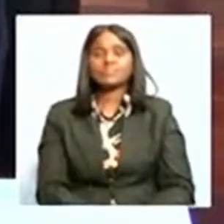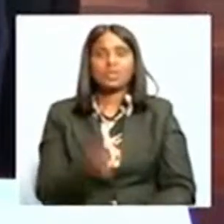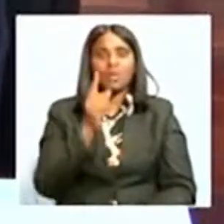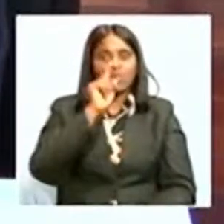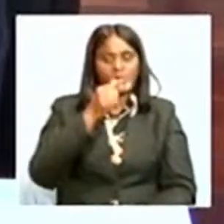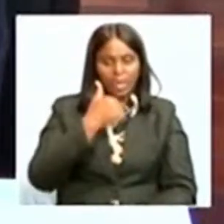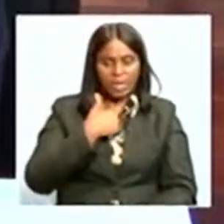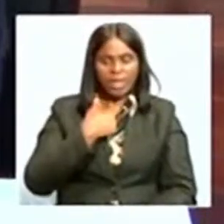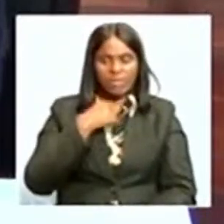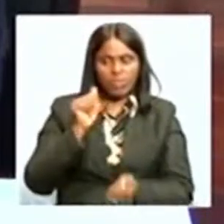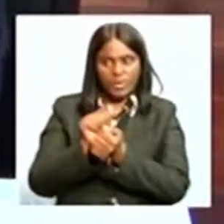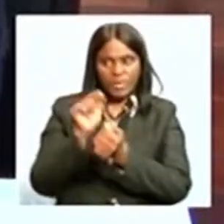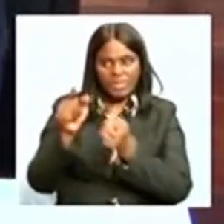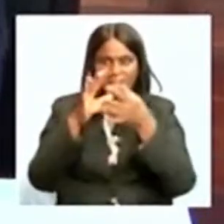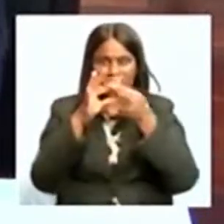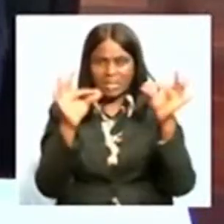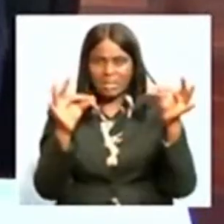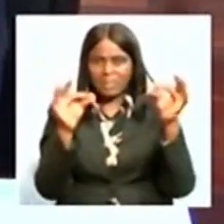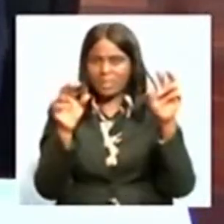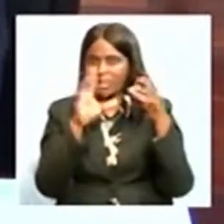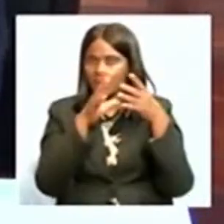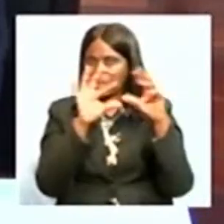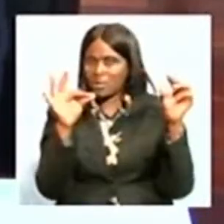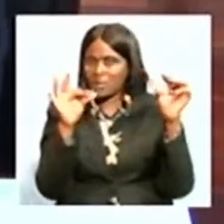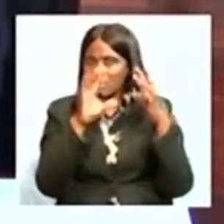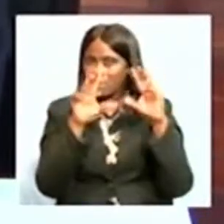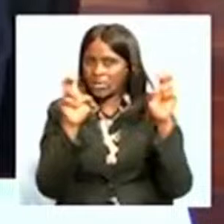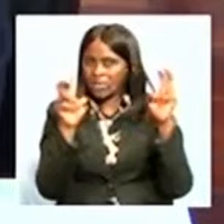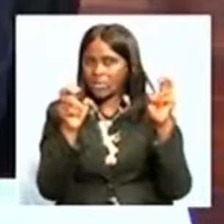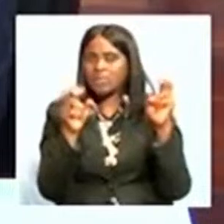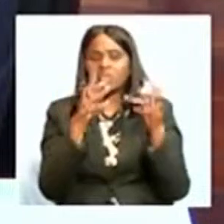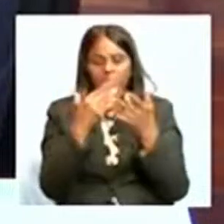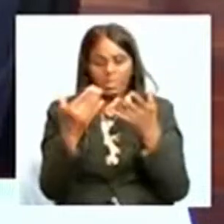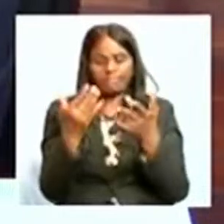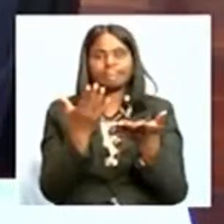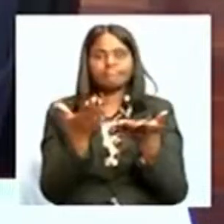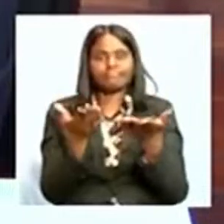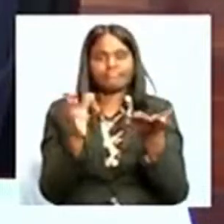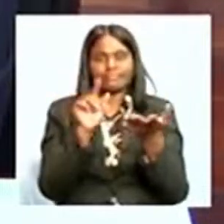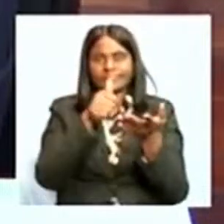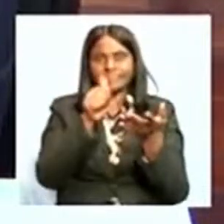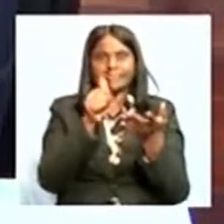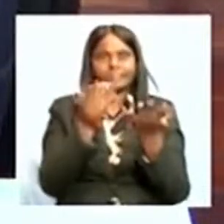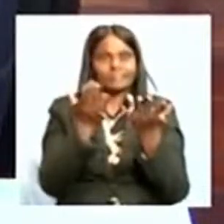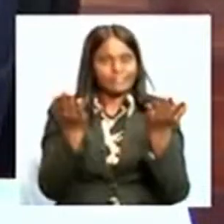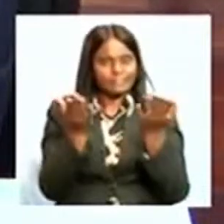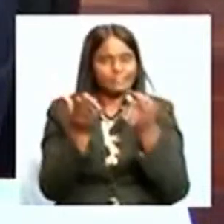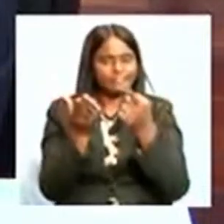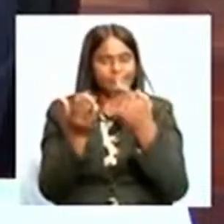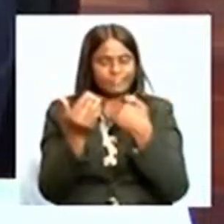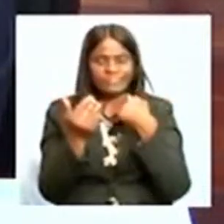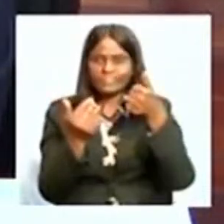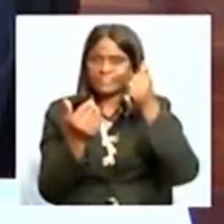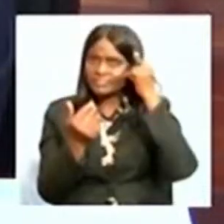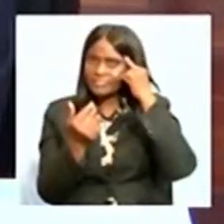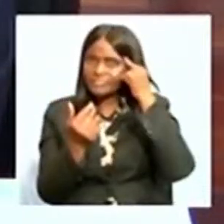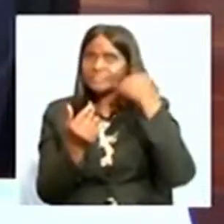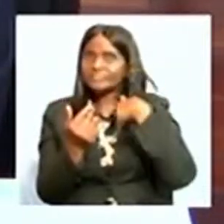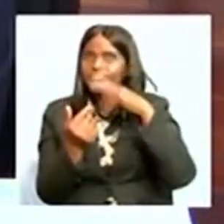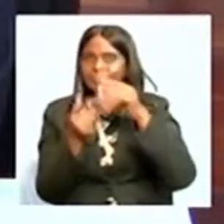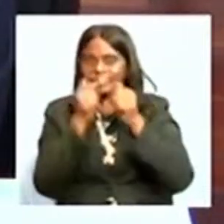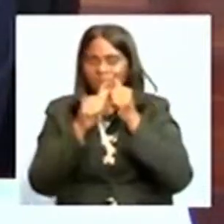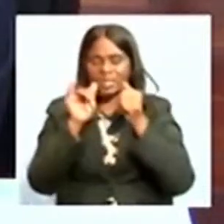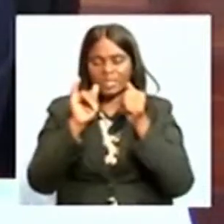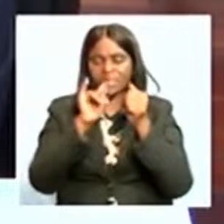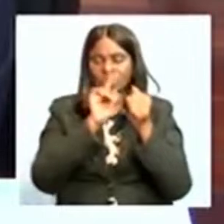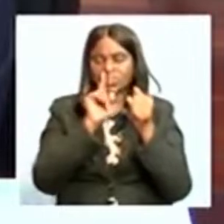to come up with that phrase, there is something that you were thinking. Because